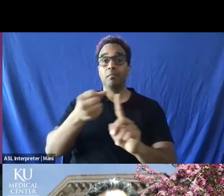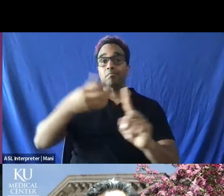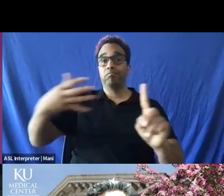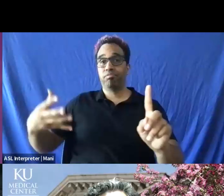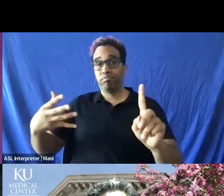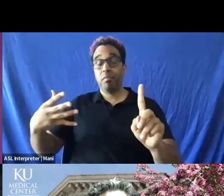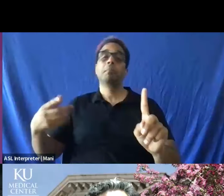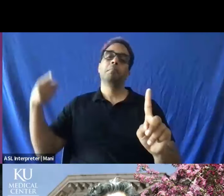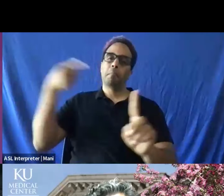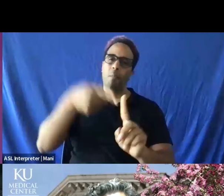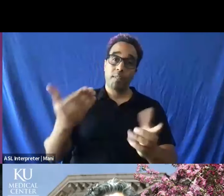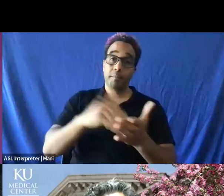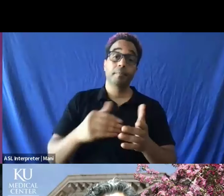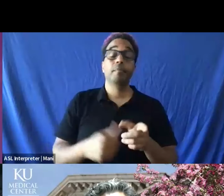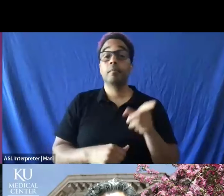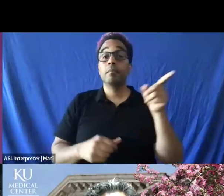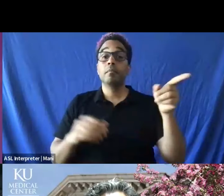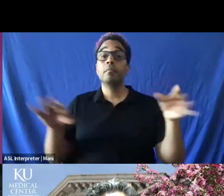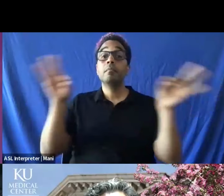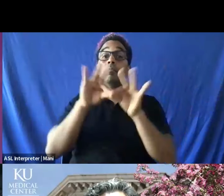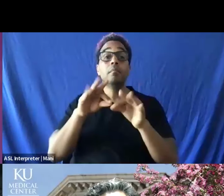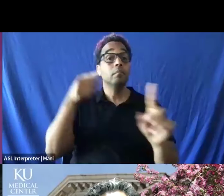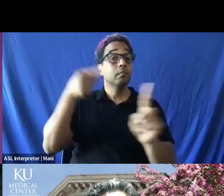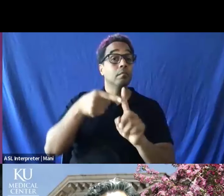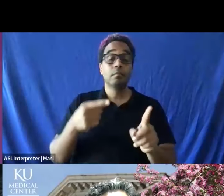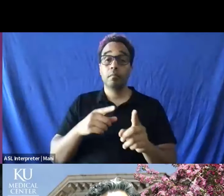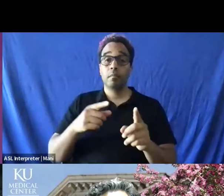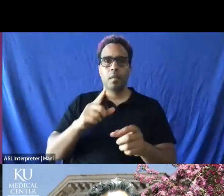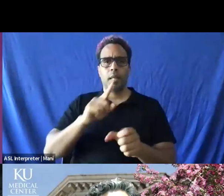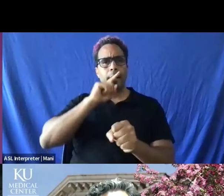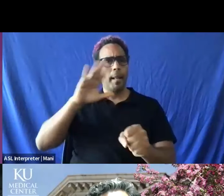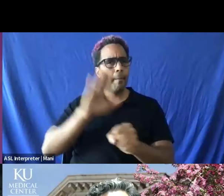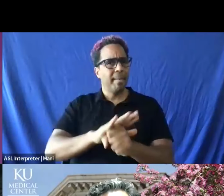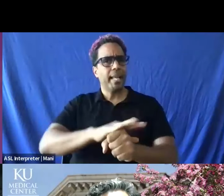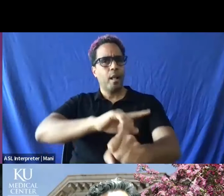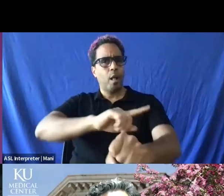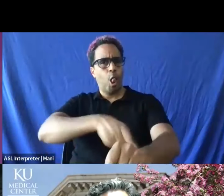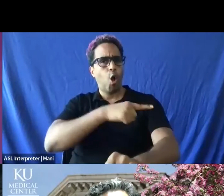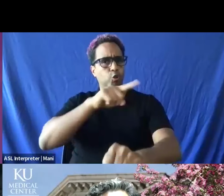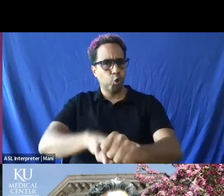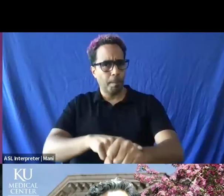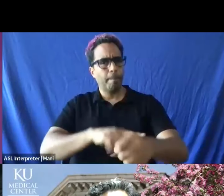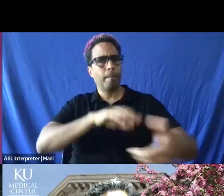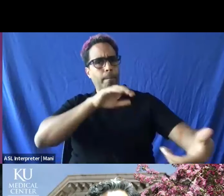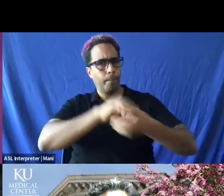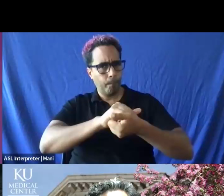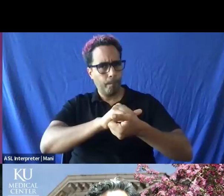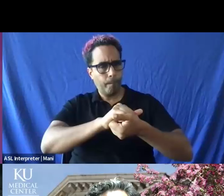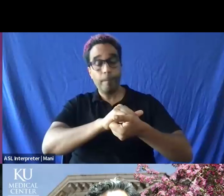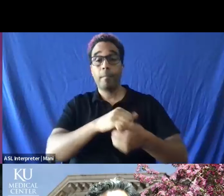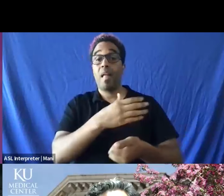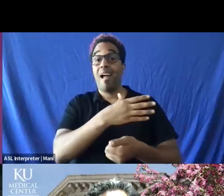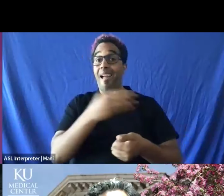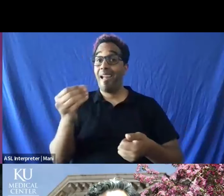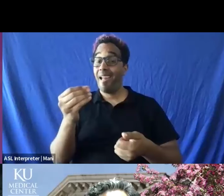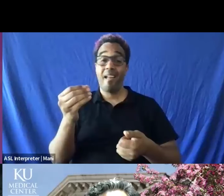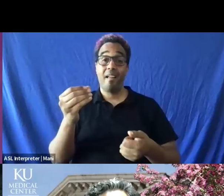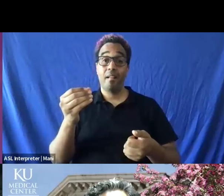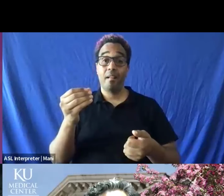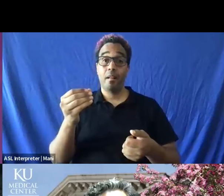a commitment for the long term and being there when you don't